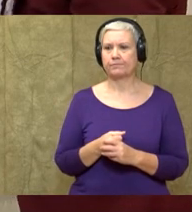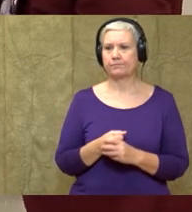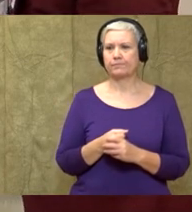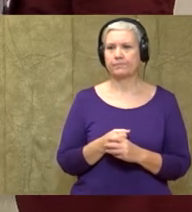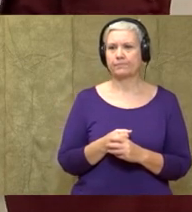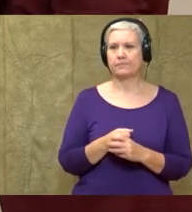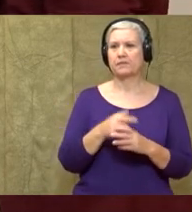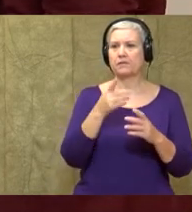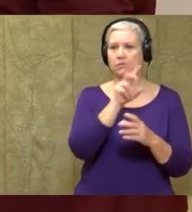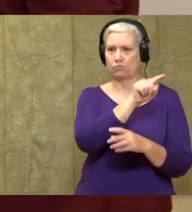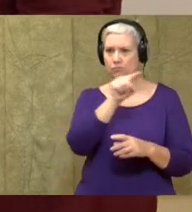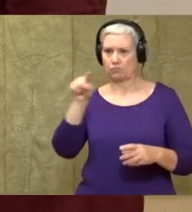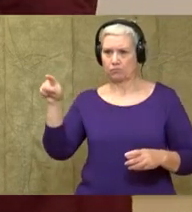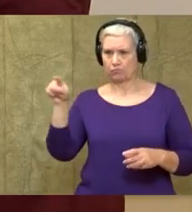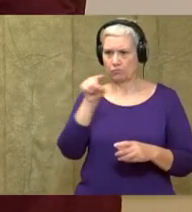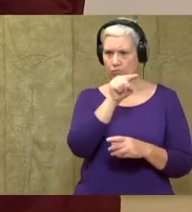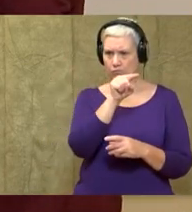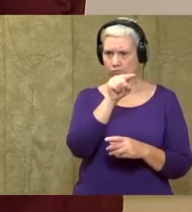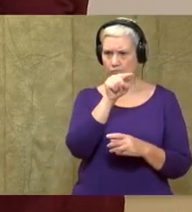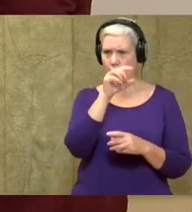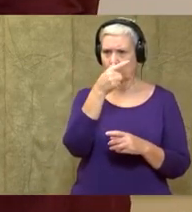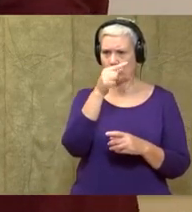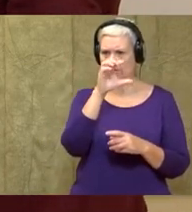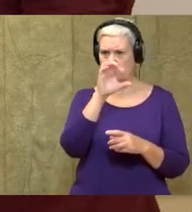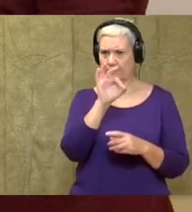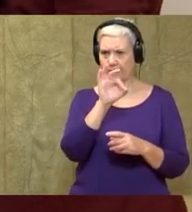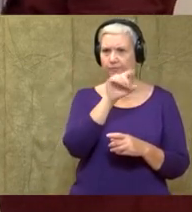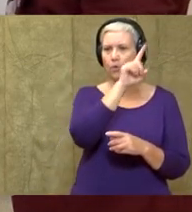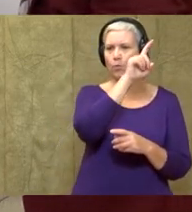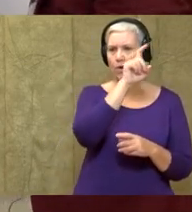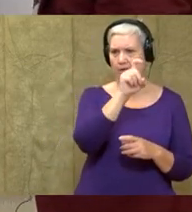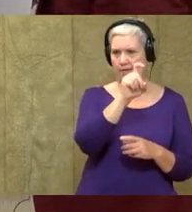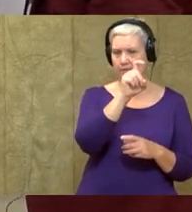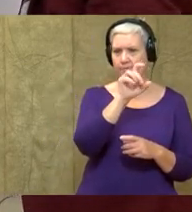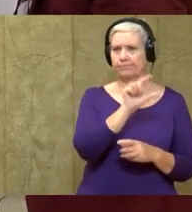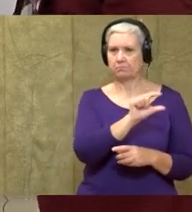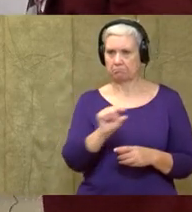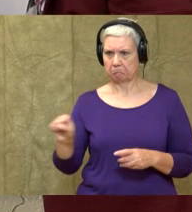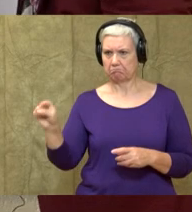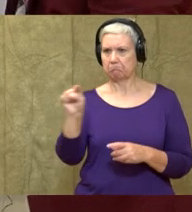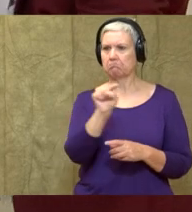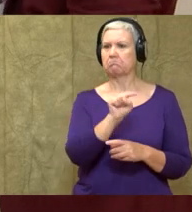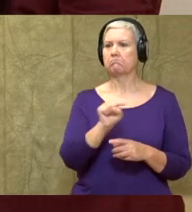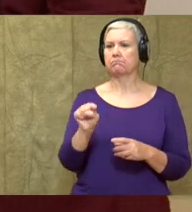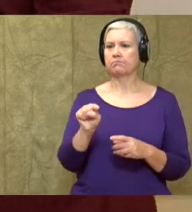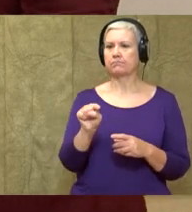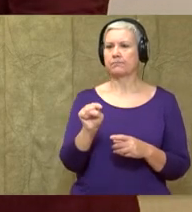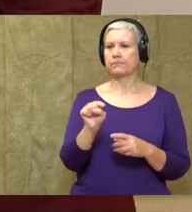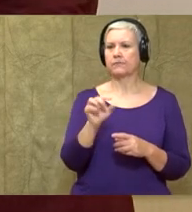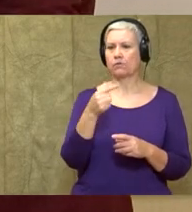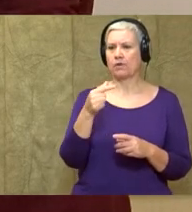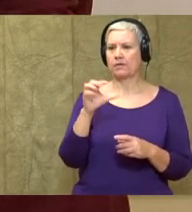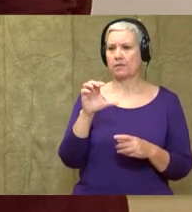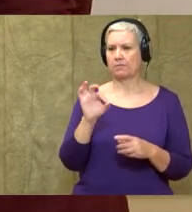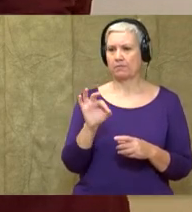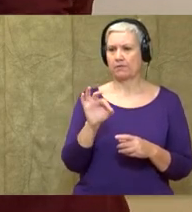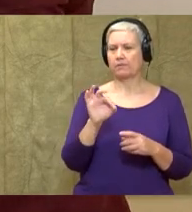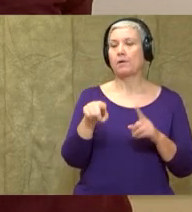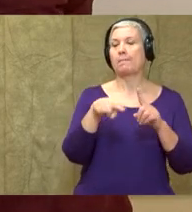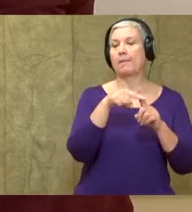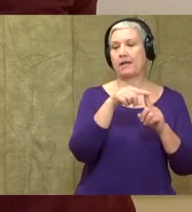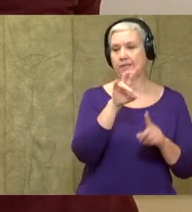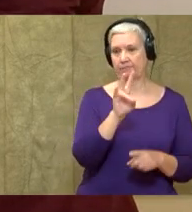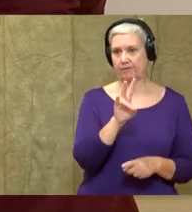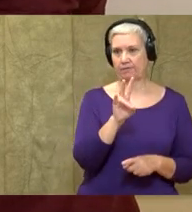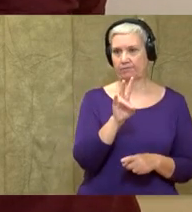common factor along this first row is 1x, and then the greatest common factor along the bottom row is a positive 7.